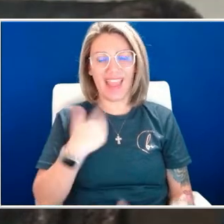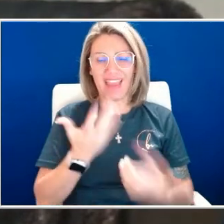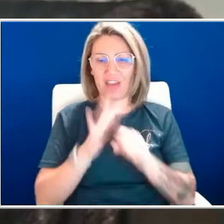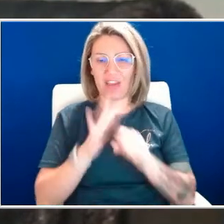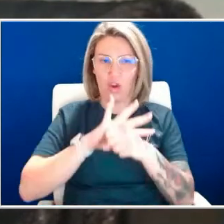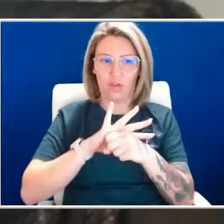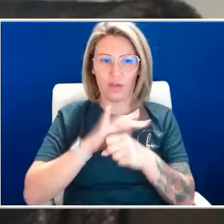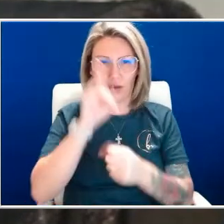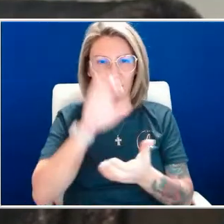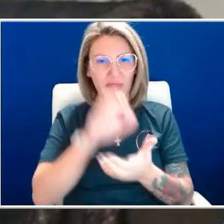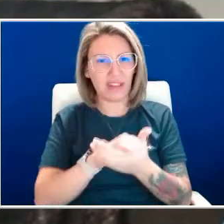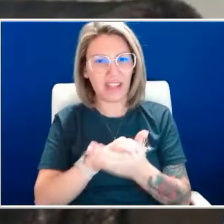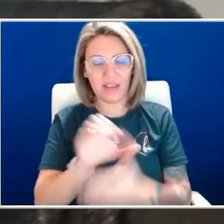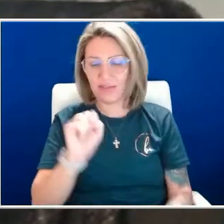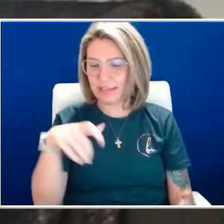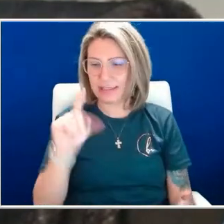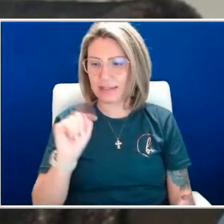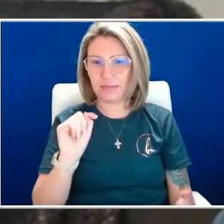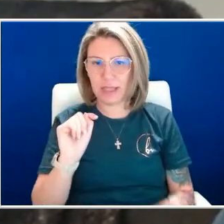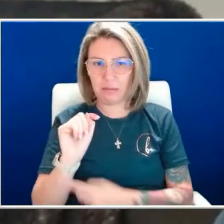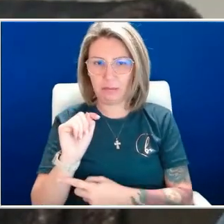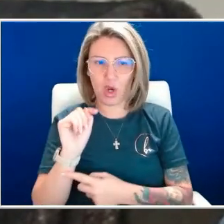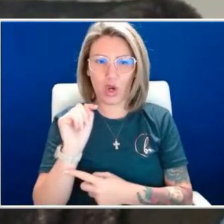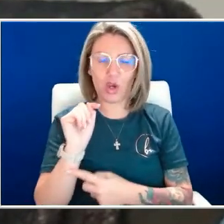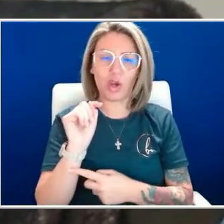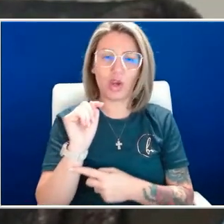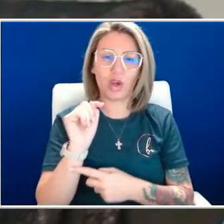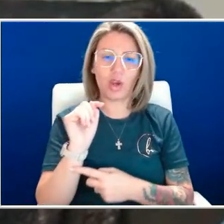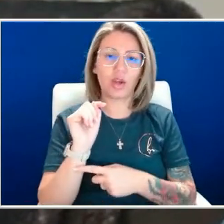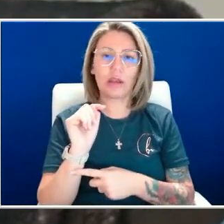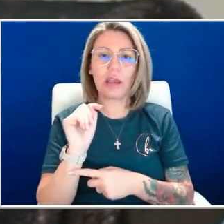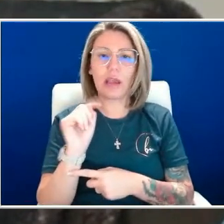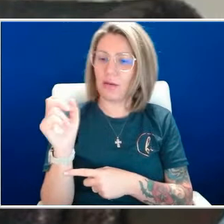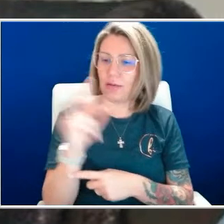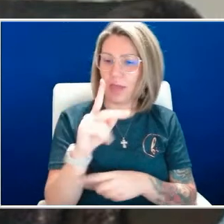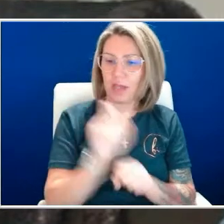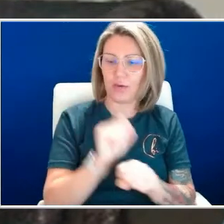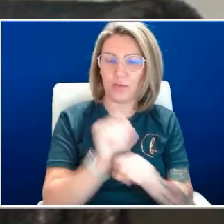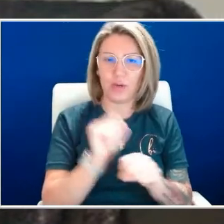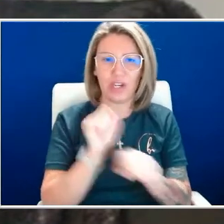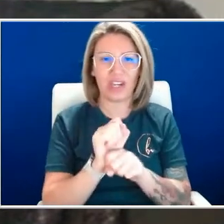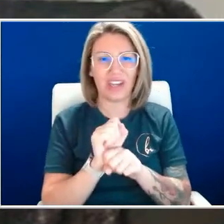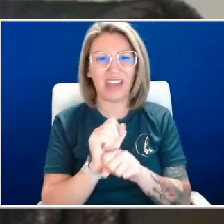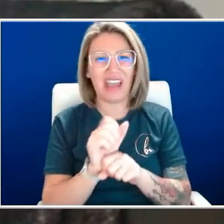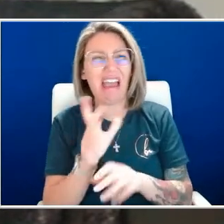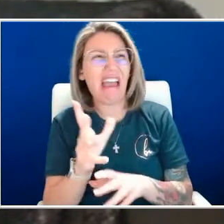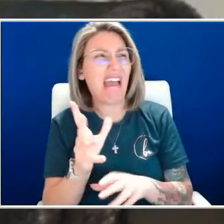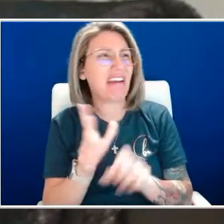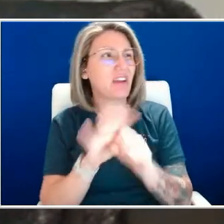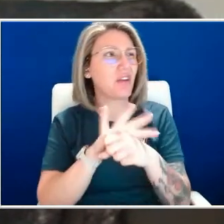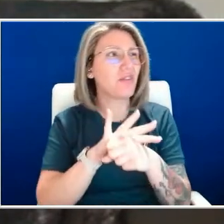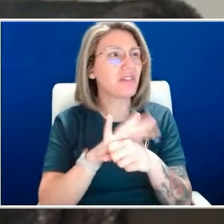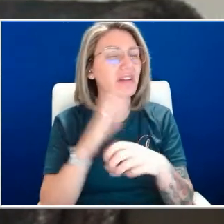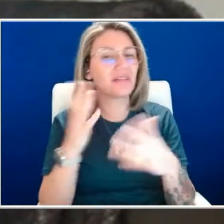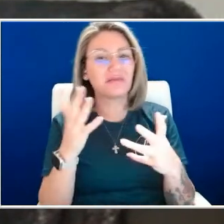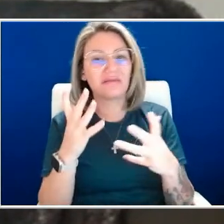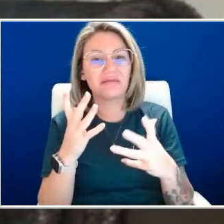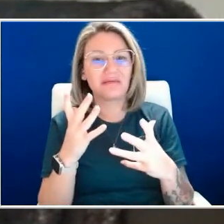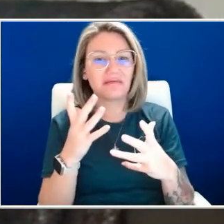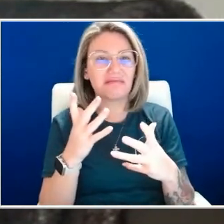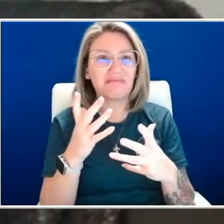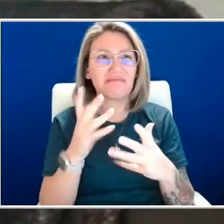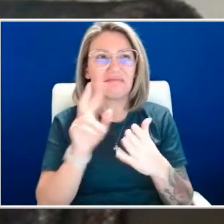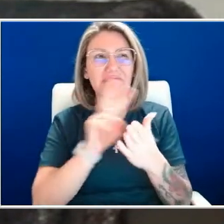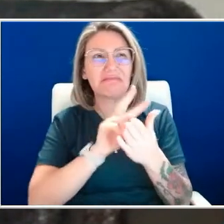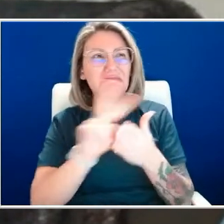believe in September, and I went back to work after I had COVID maybe two and a half weeks.